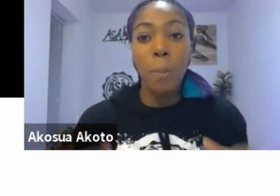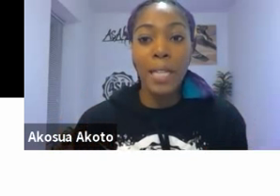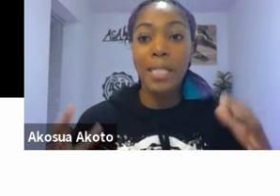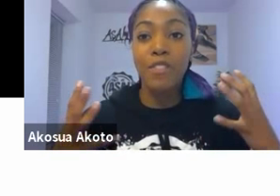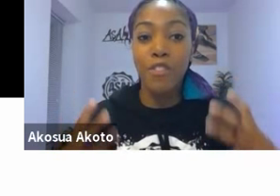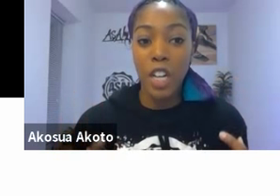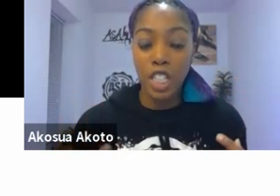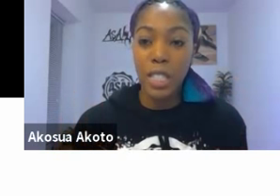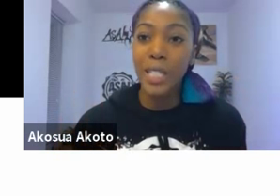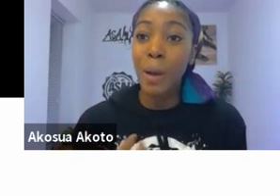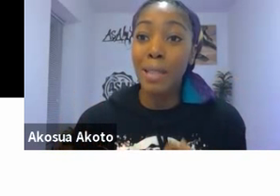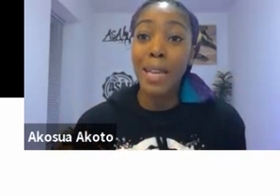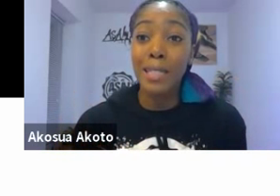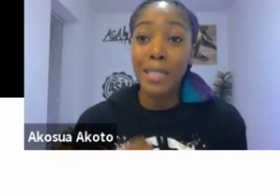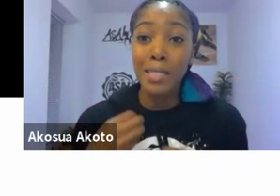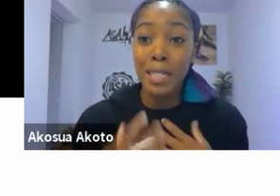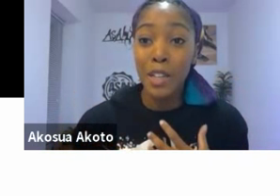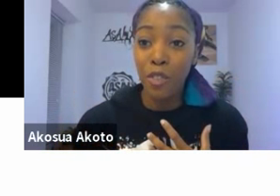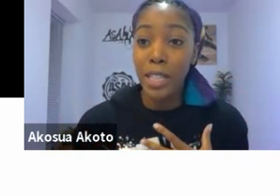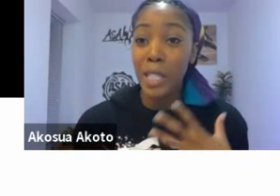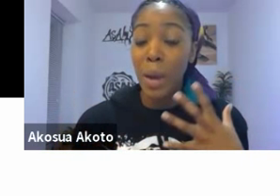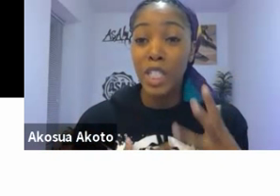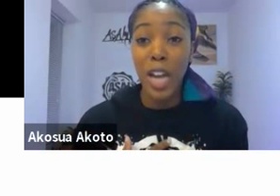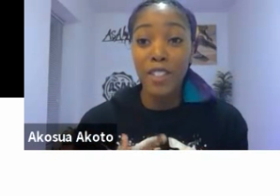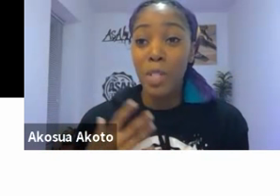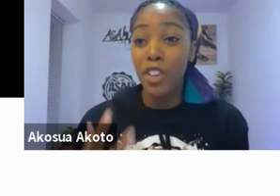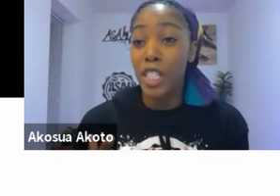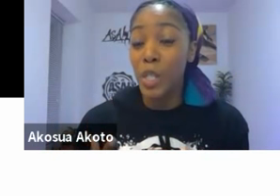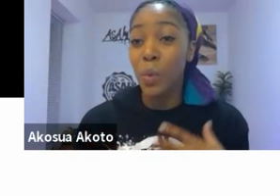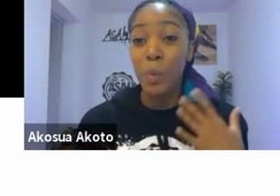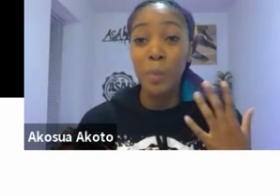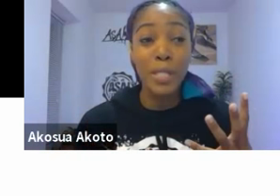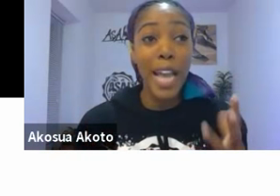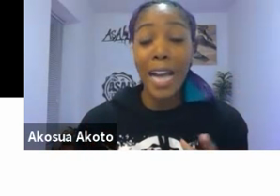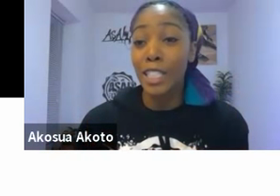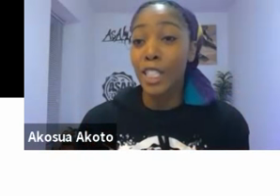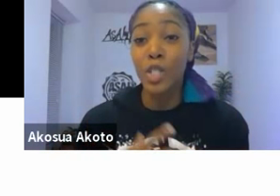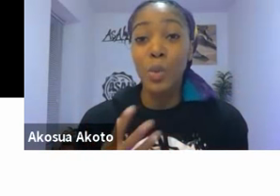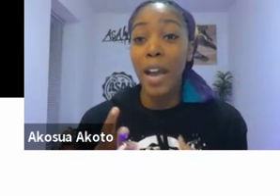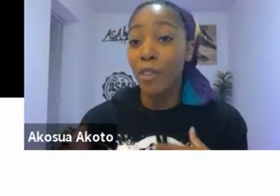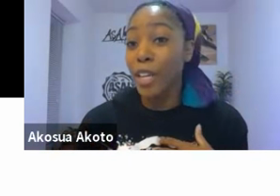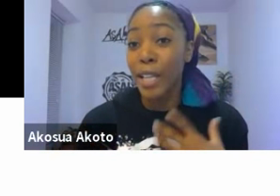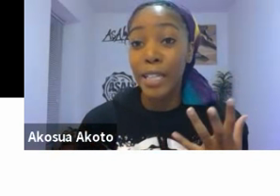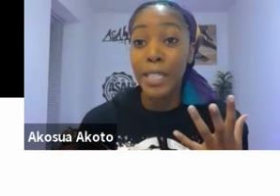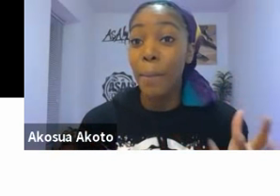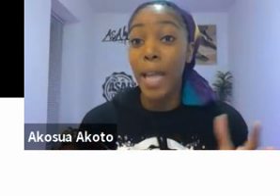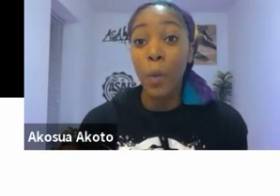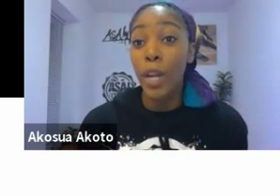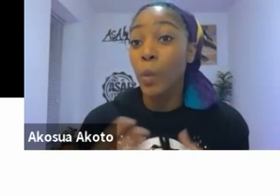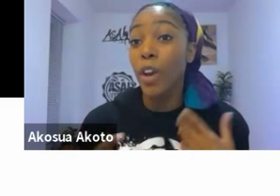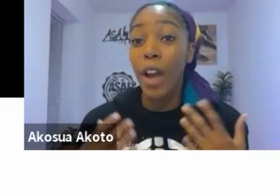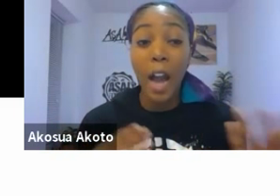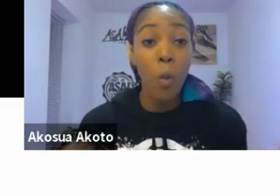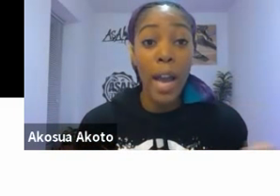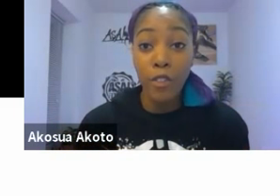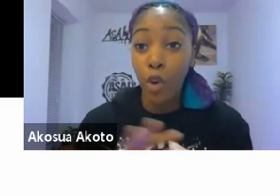much so based in function. That's why the dances look different. That's why it drives me crazy when people say, I just do African dance. I'm like,